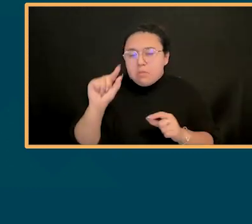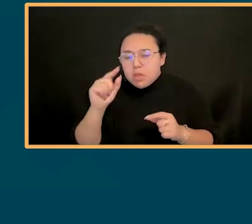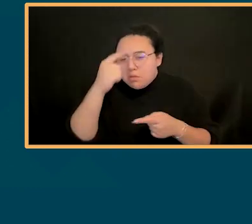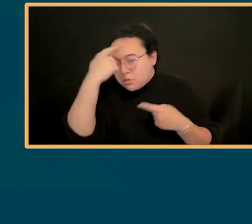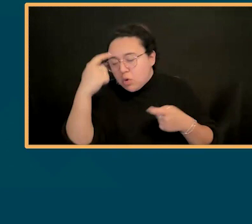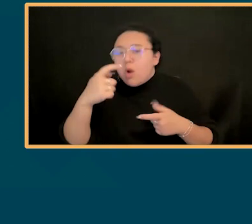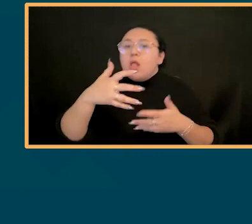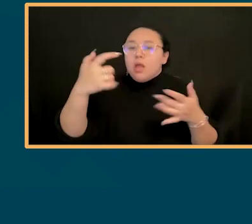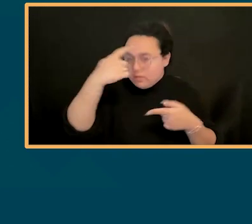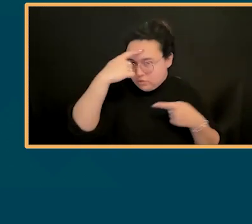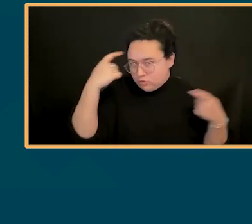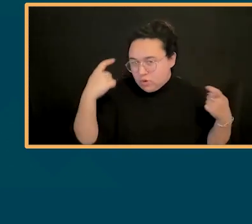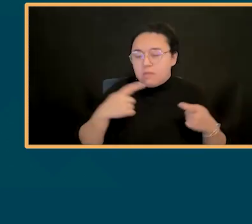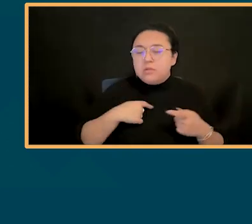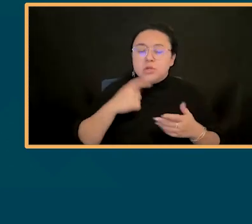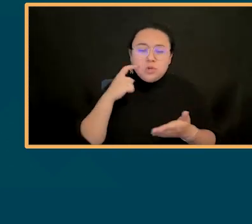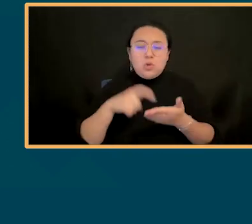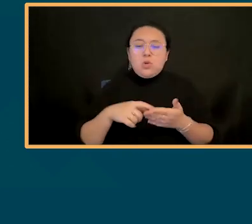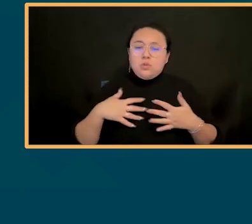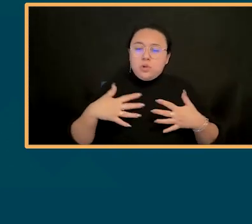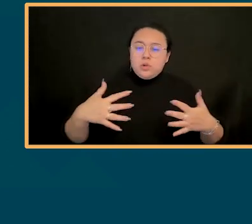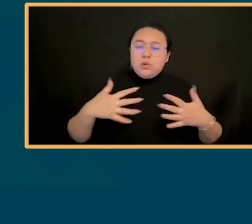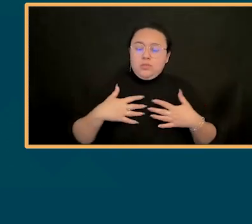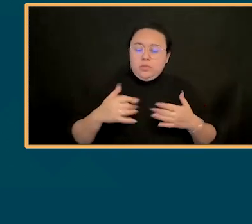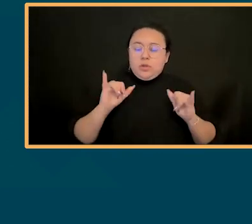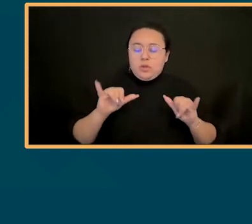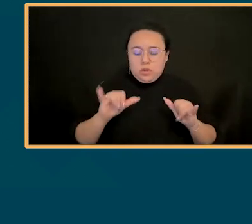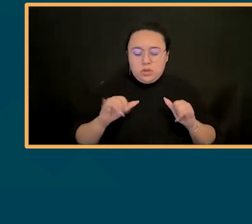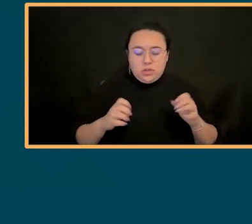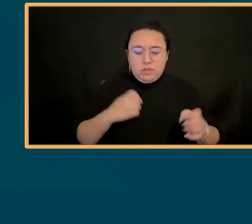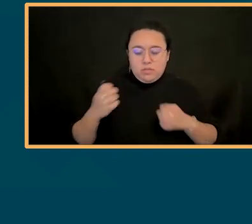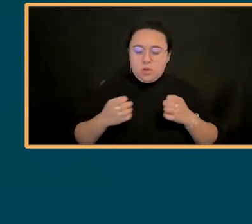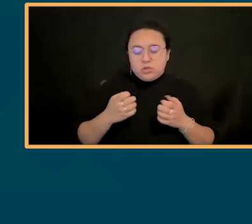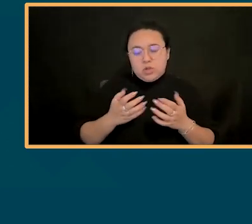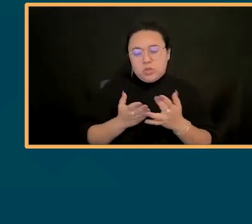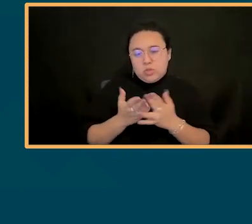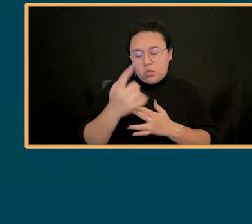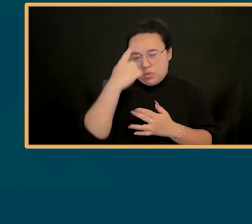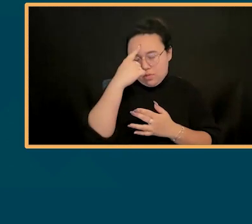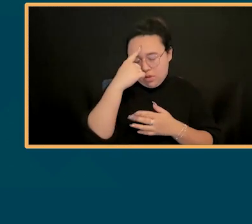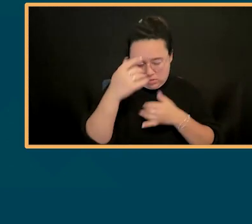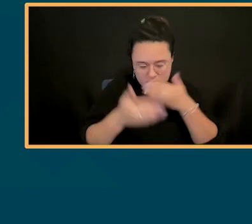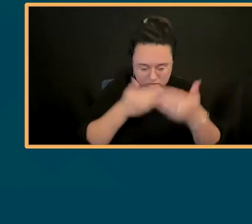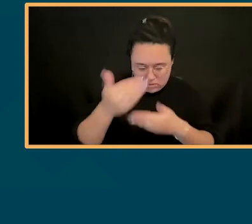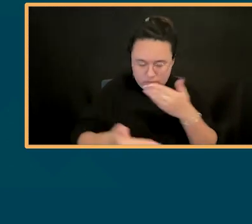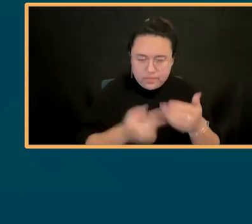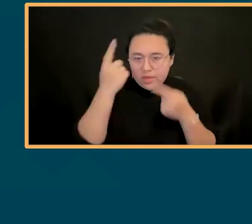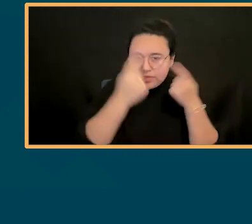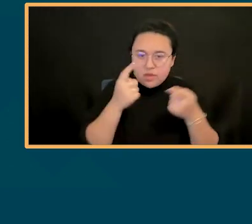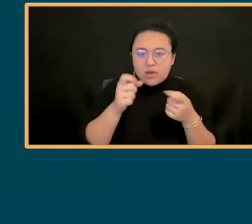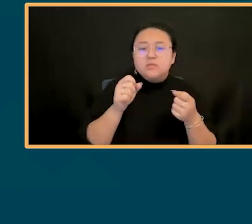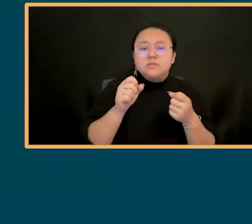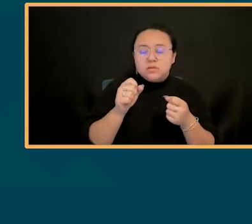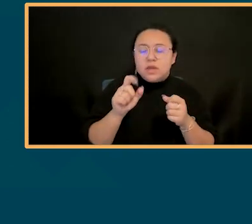breathe into it, let it move through that beautiful mind of yours, because thoughts can be